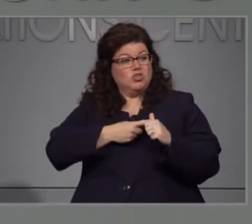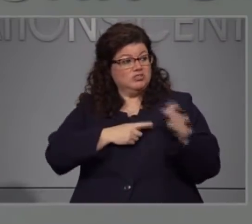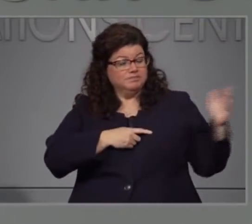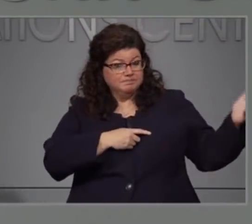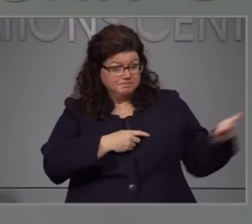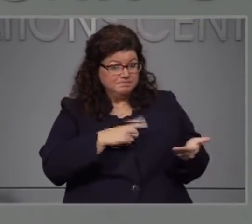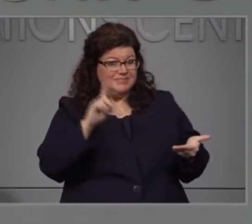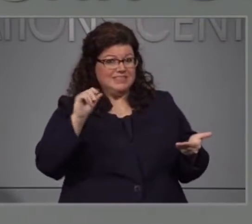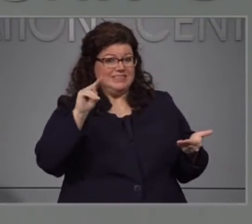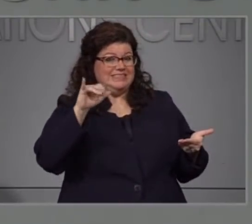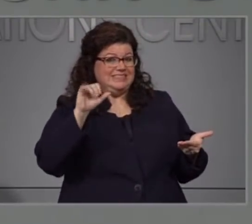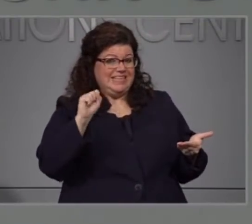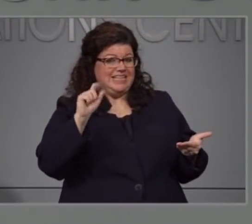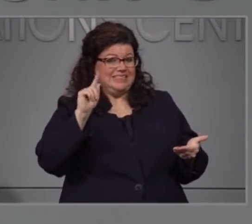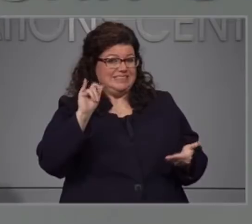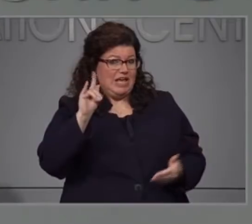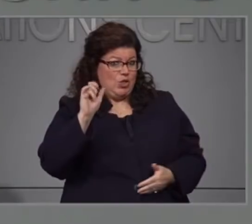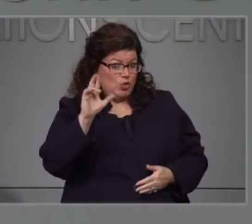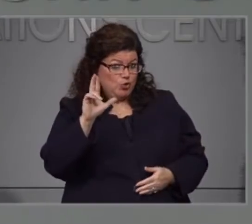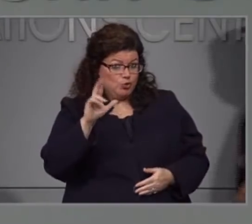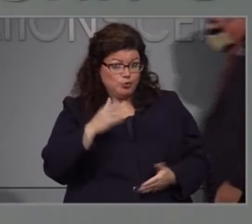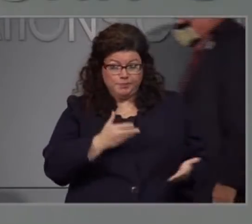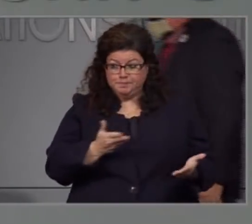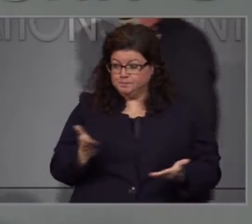for us. Mr. Taylor?